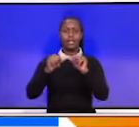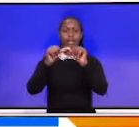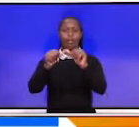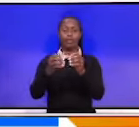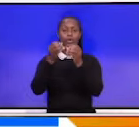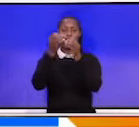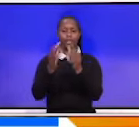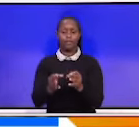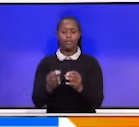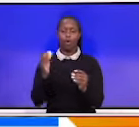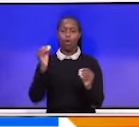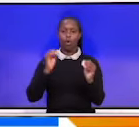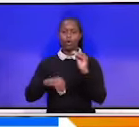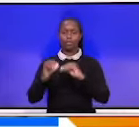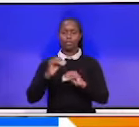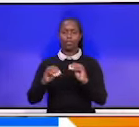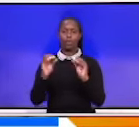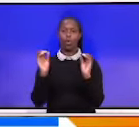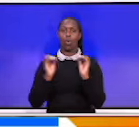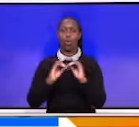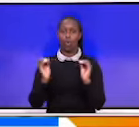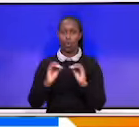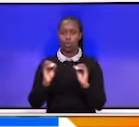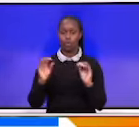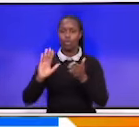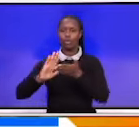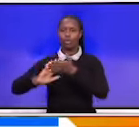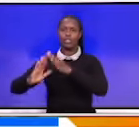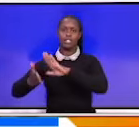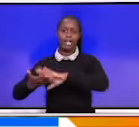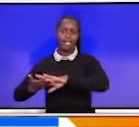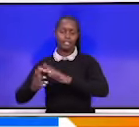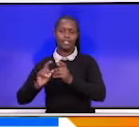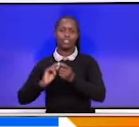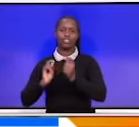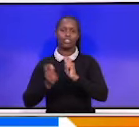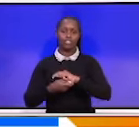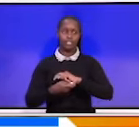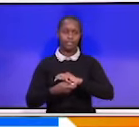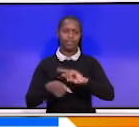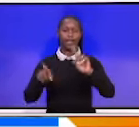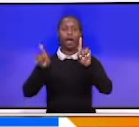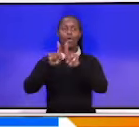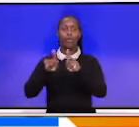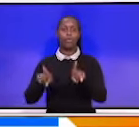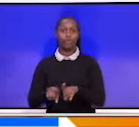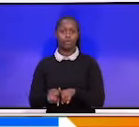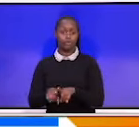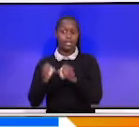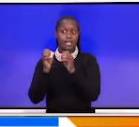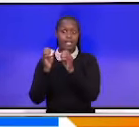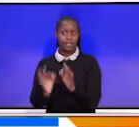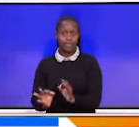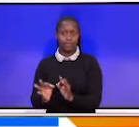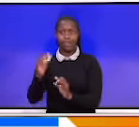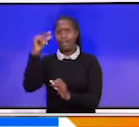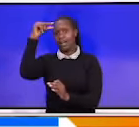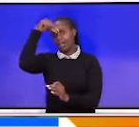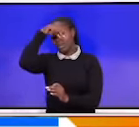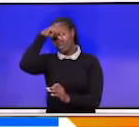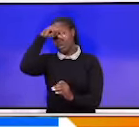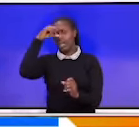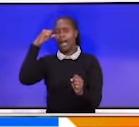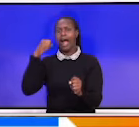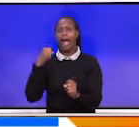not contributing to society's change, and also if its graduates are